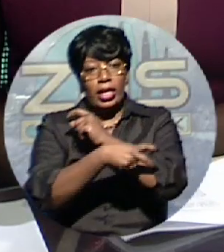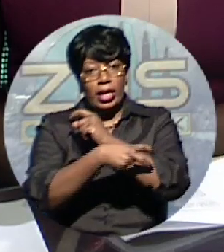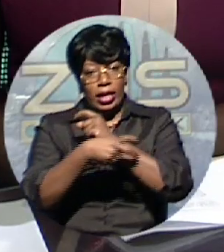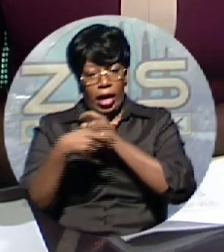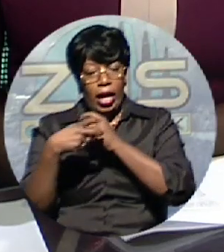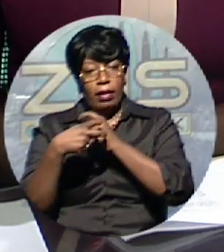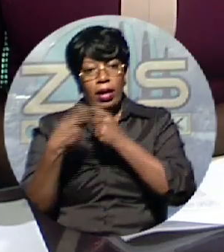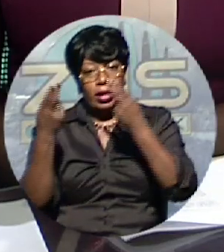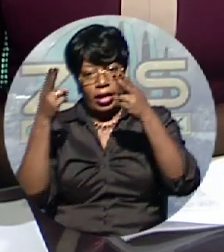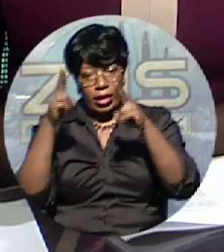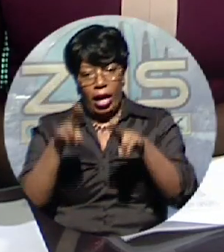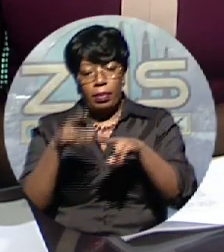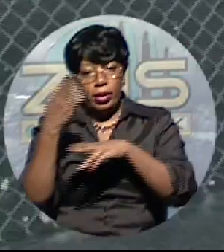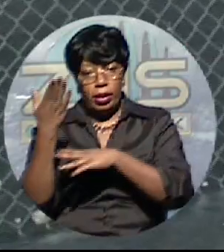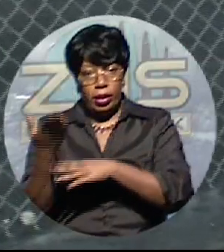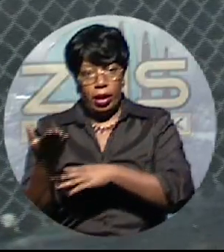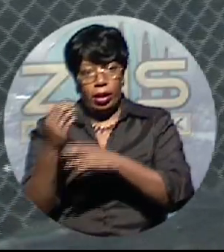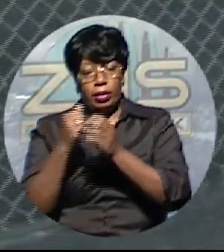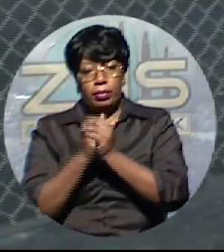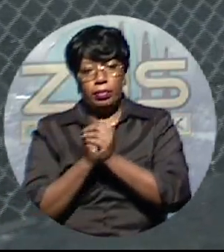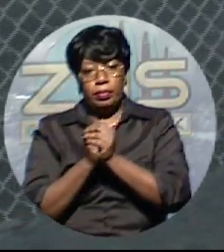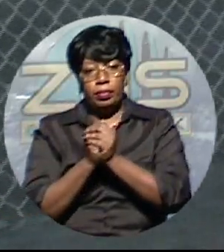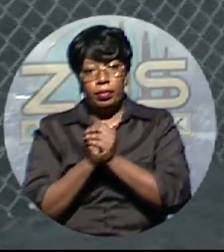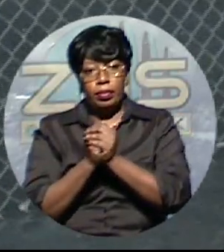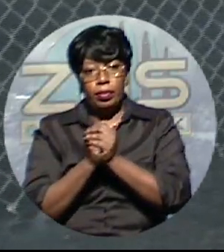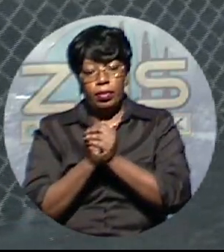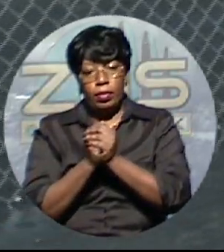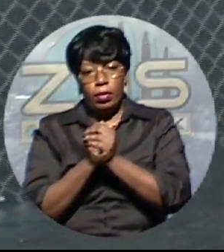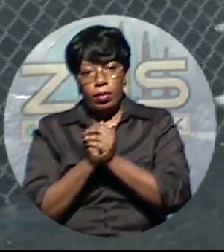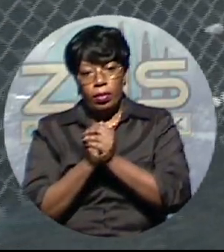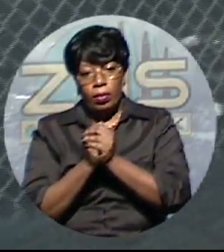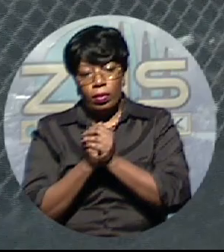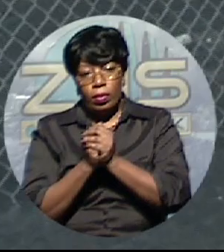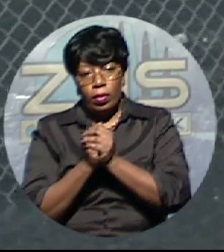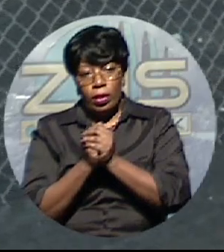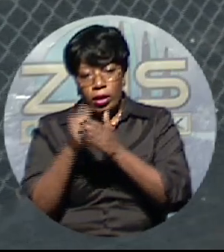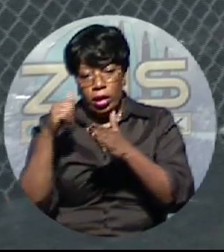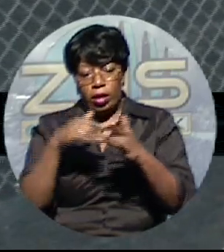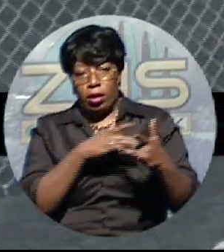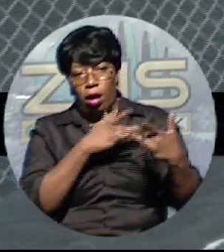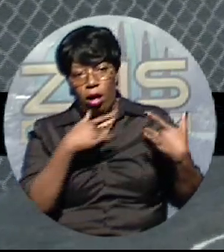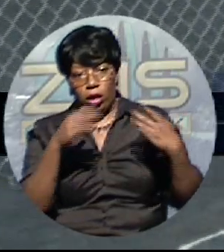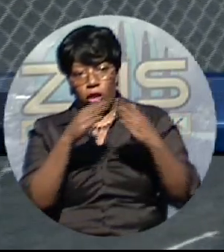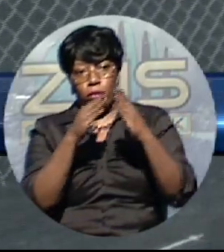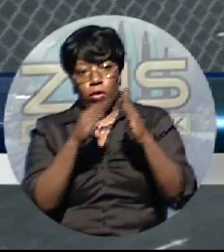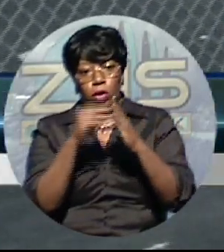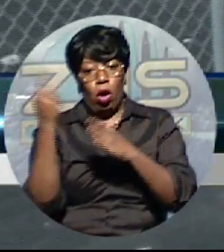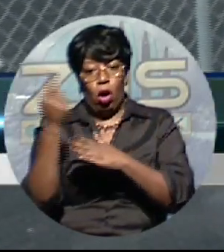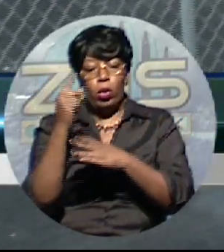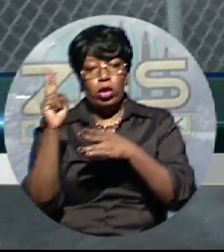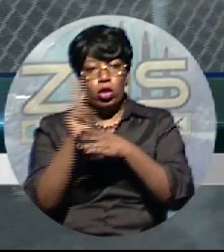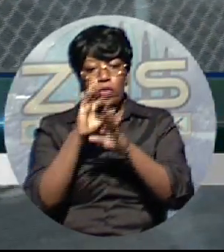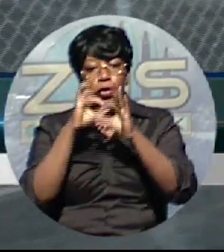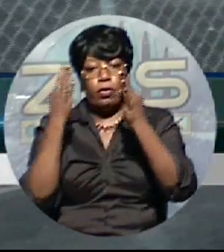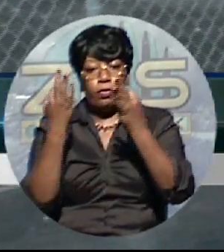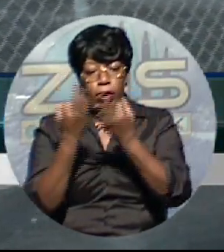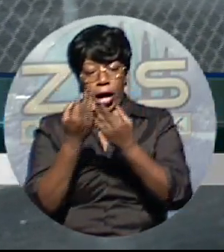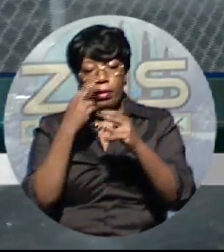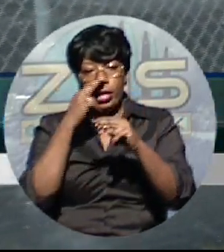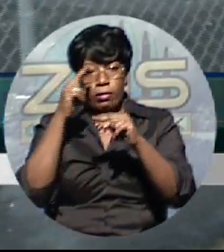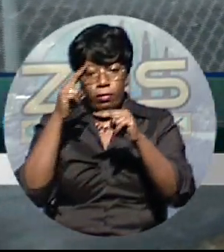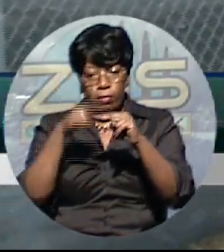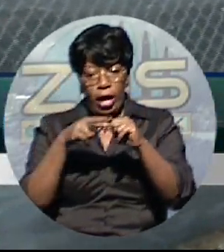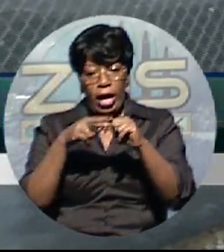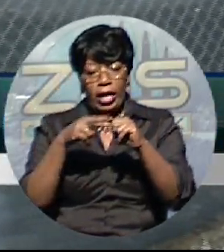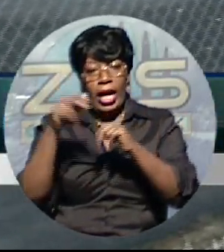that facility. Garden Hills No. 1, which is nestled in the heart of the community, is always used for family fun-filled